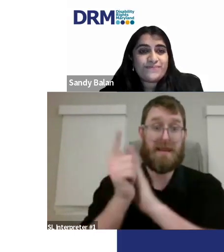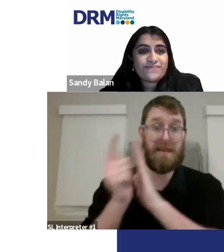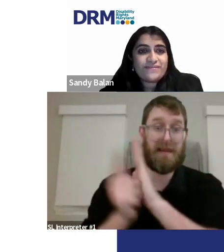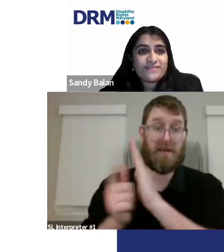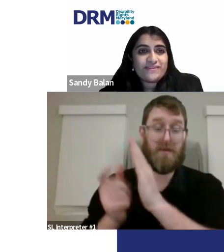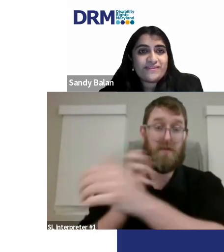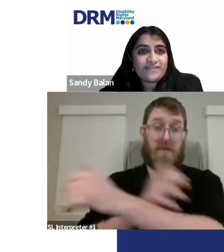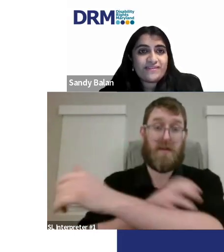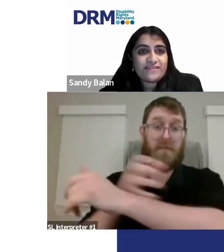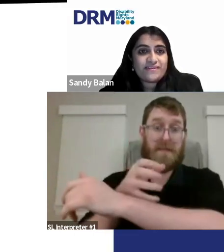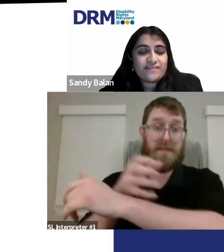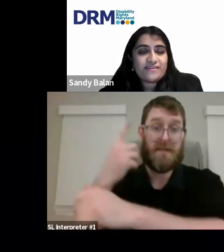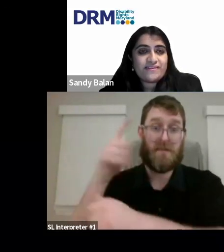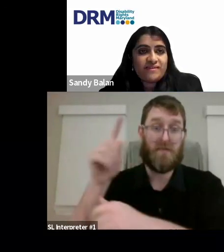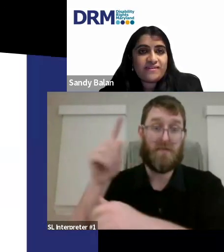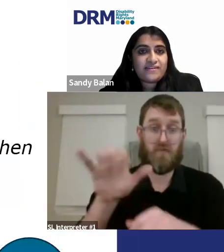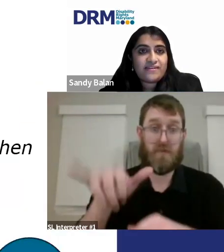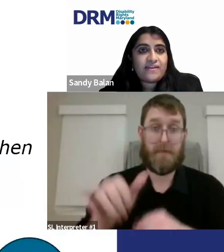slide.